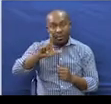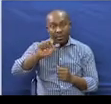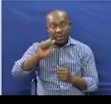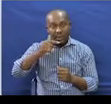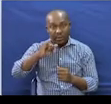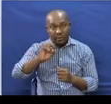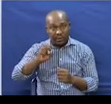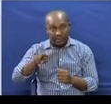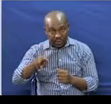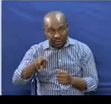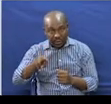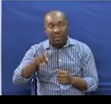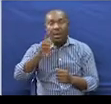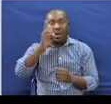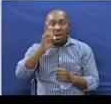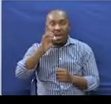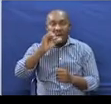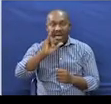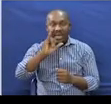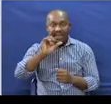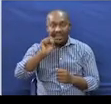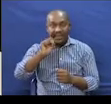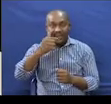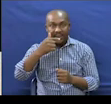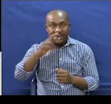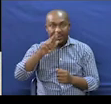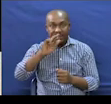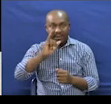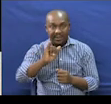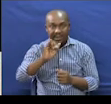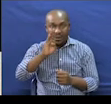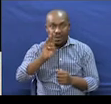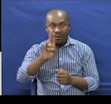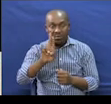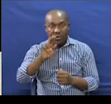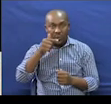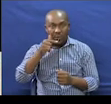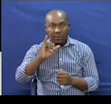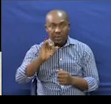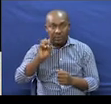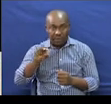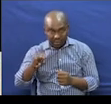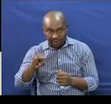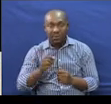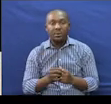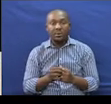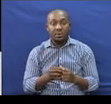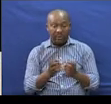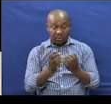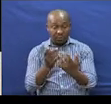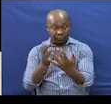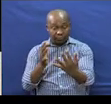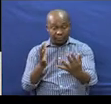Very important also, how people spread in an areas. So here in population distributions, we are